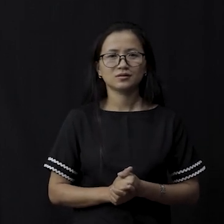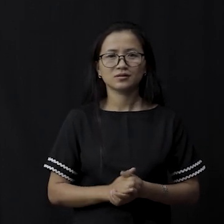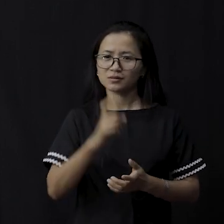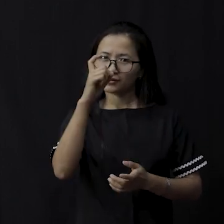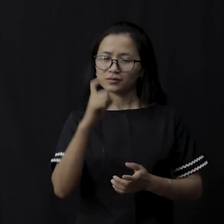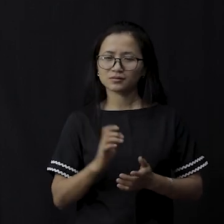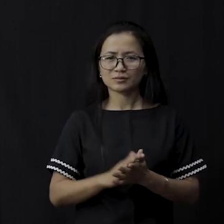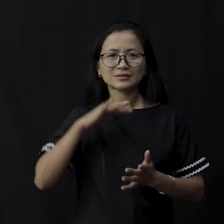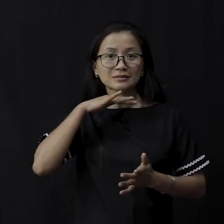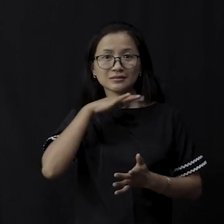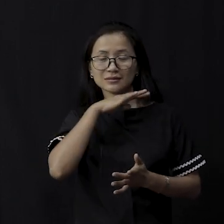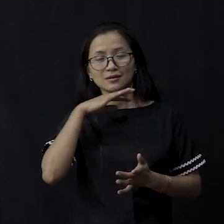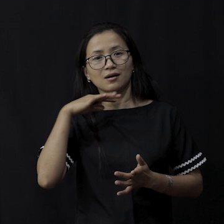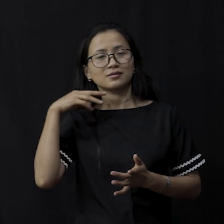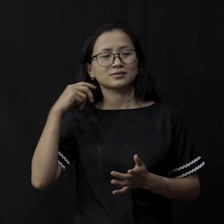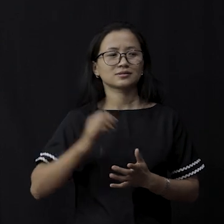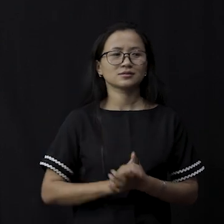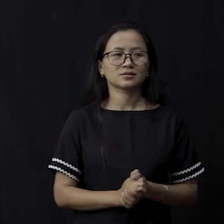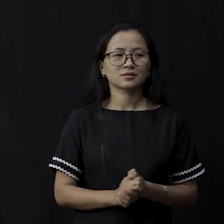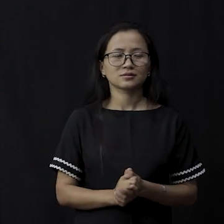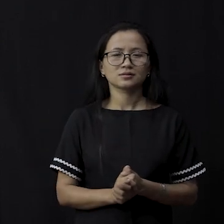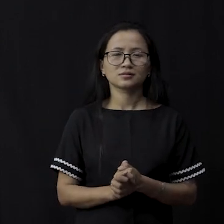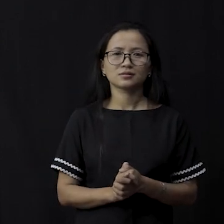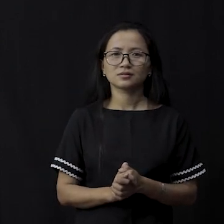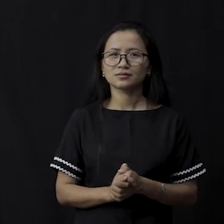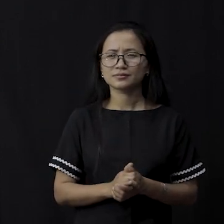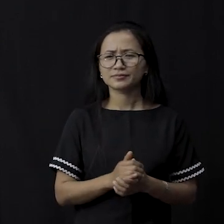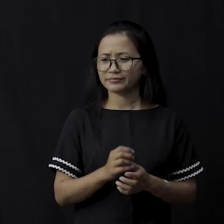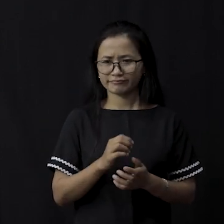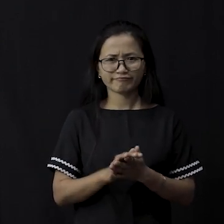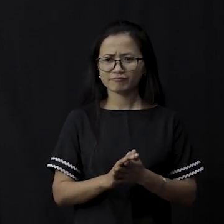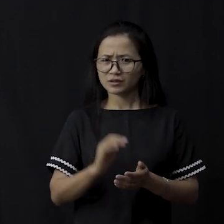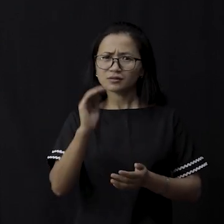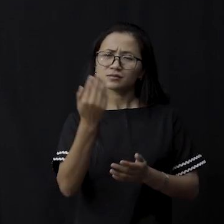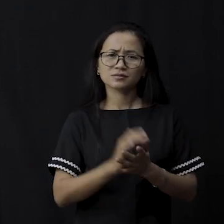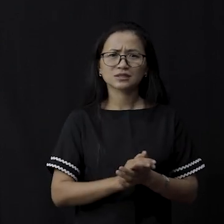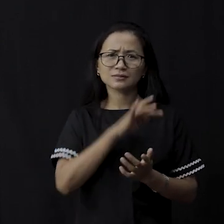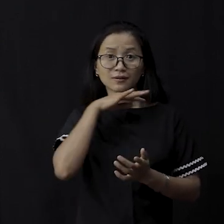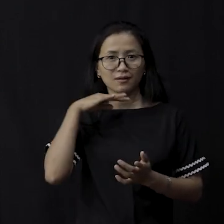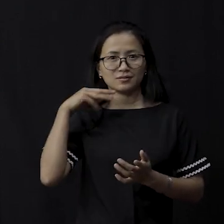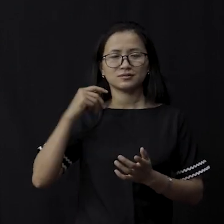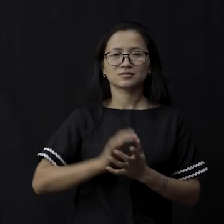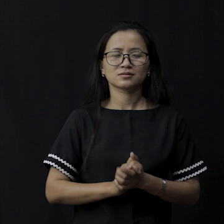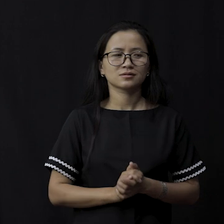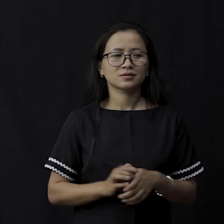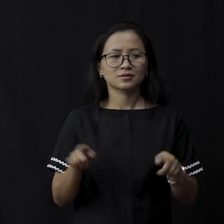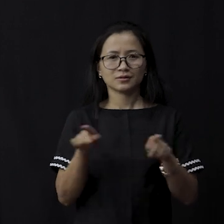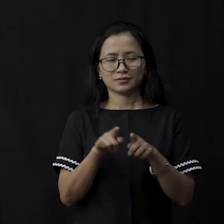it needs some color, right? Your plate, your meal needs some color. Like